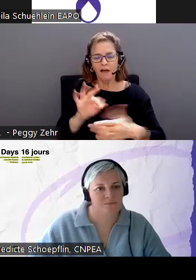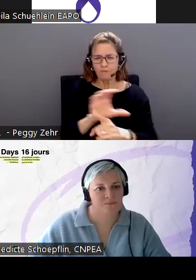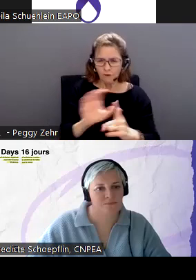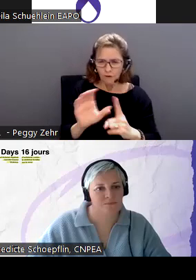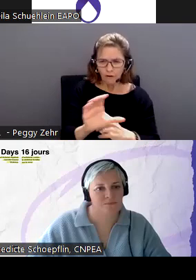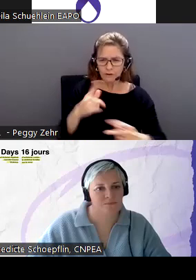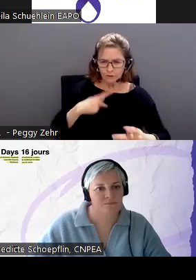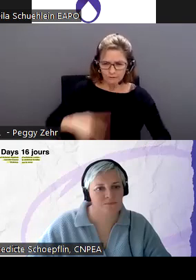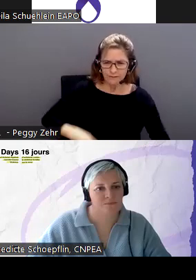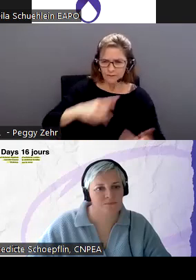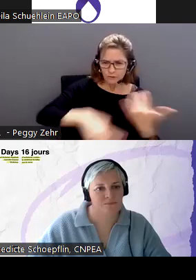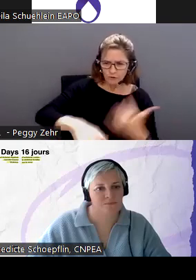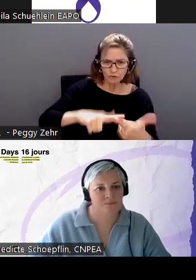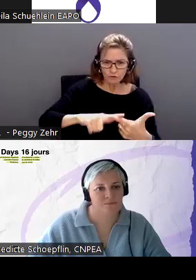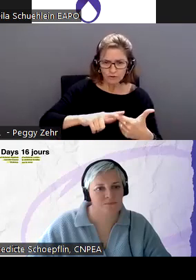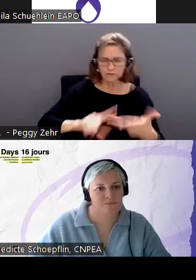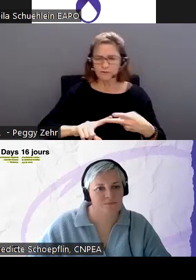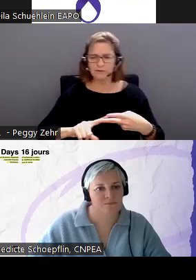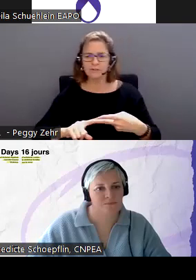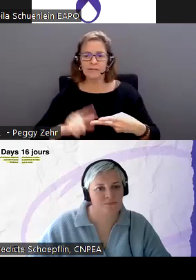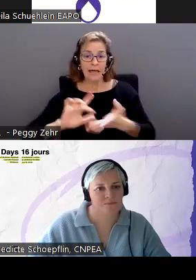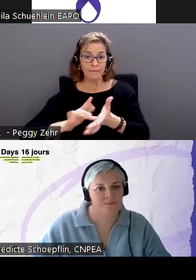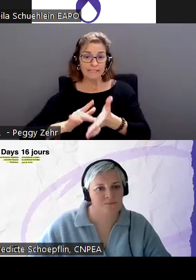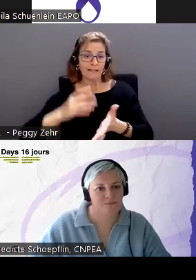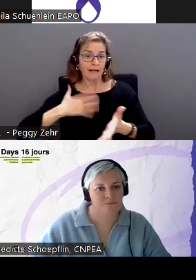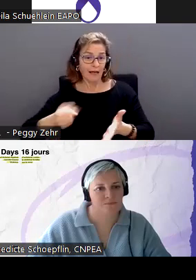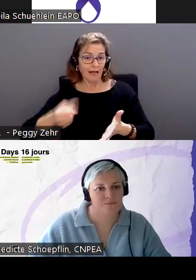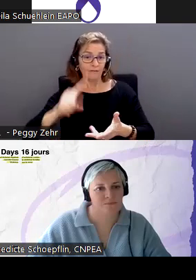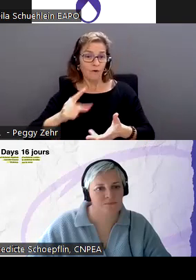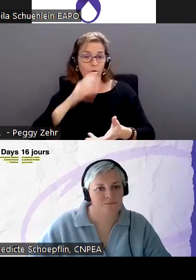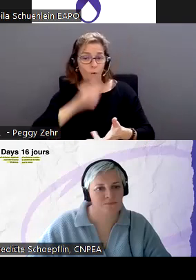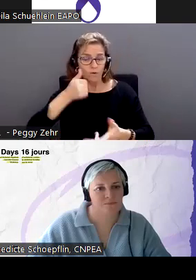women sector, sort of the grassroots feminist